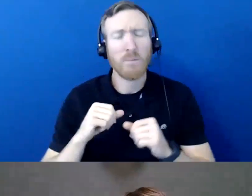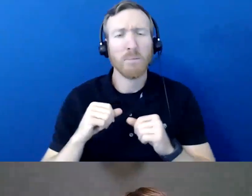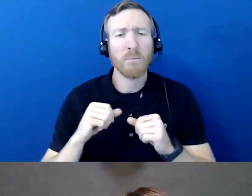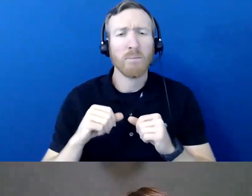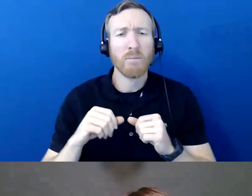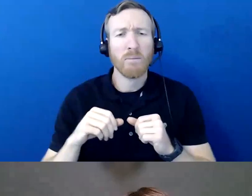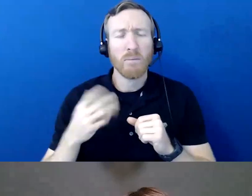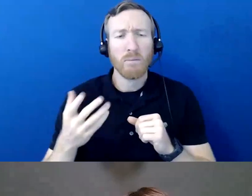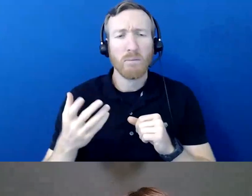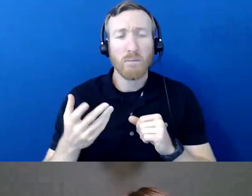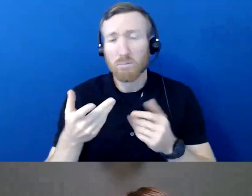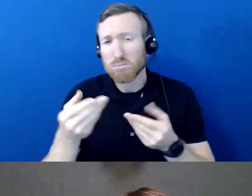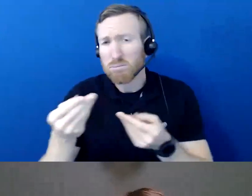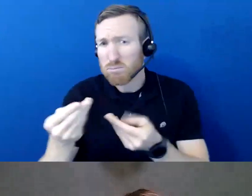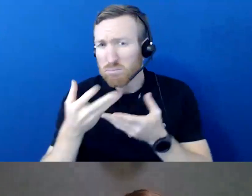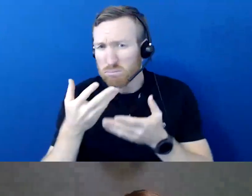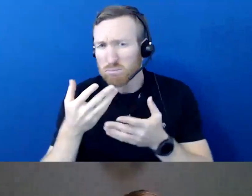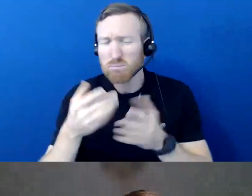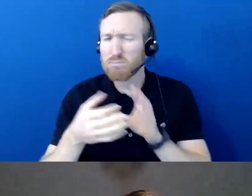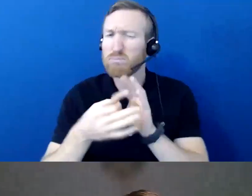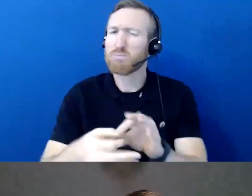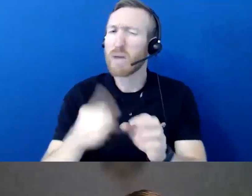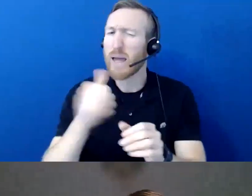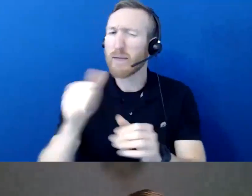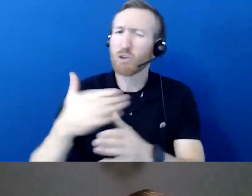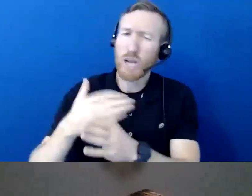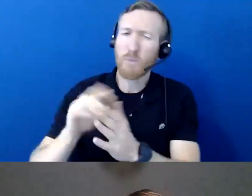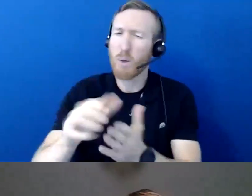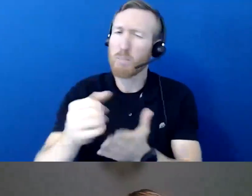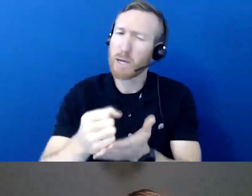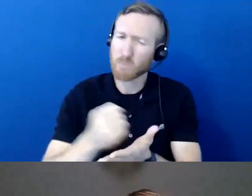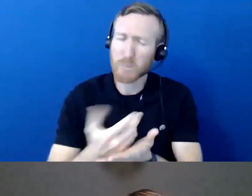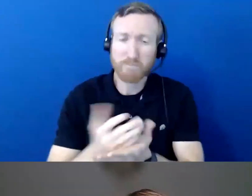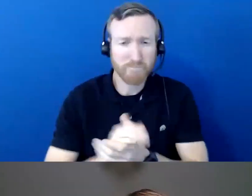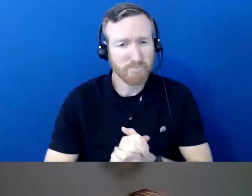anything that you can tell us about sharing the passport?